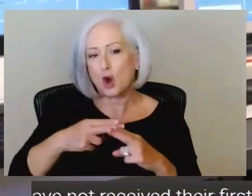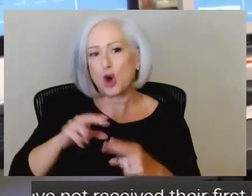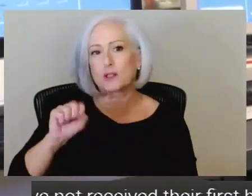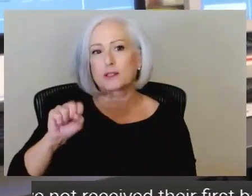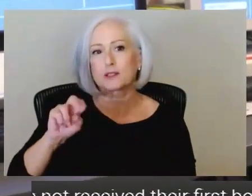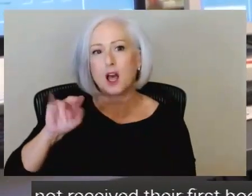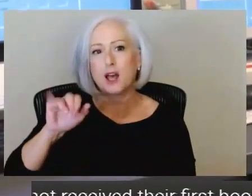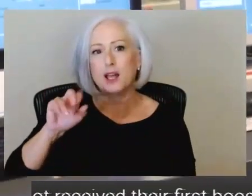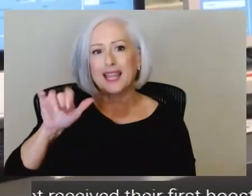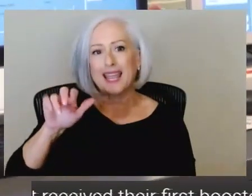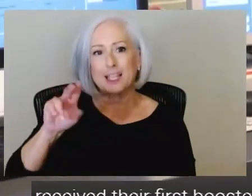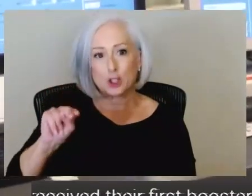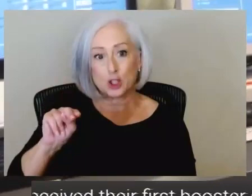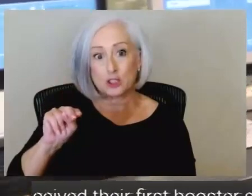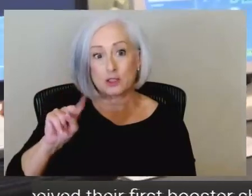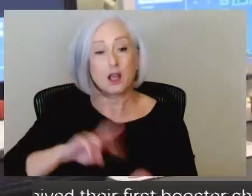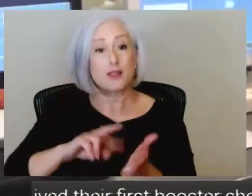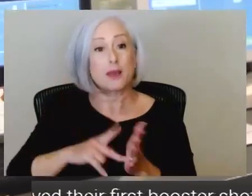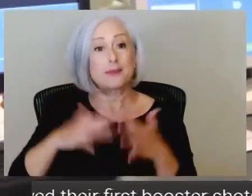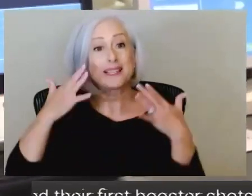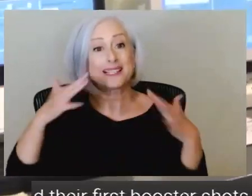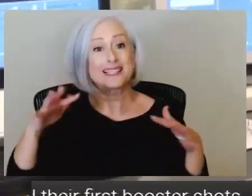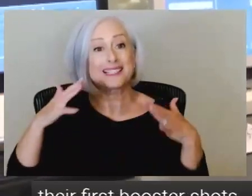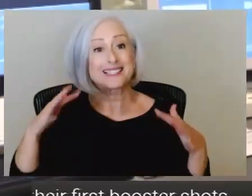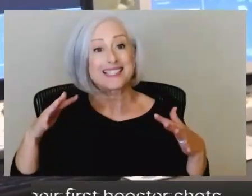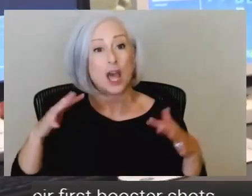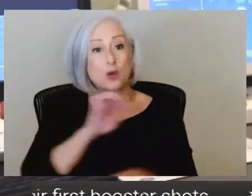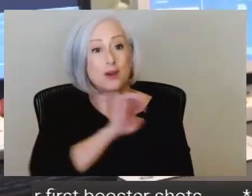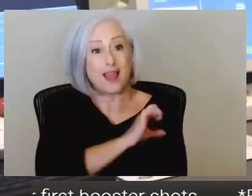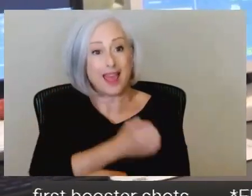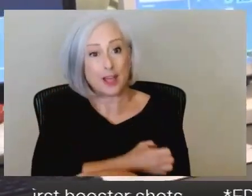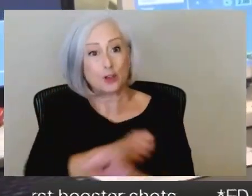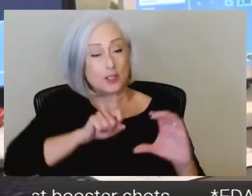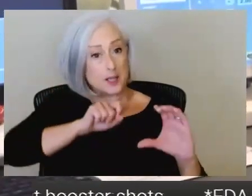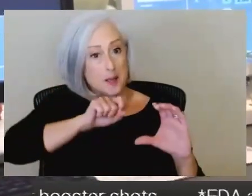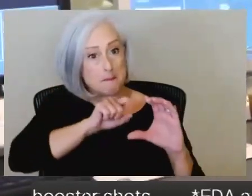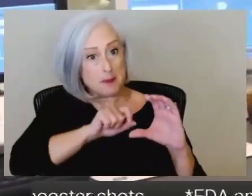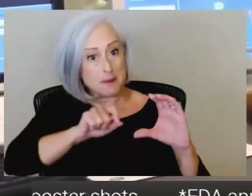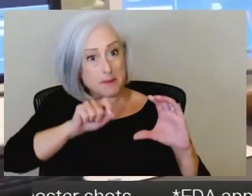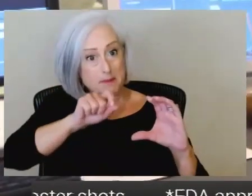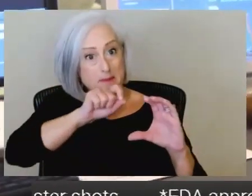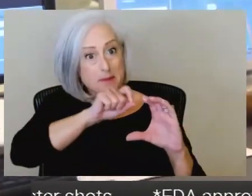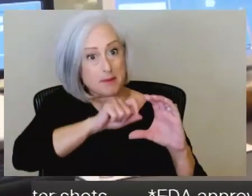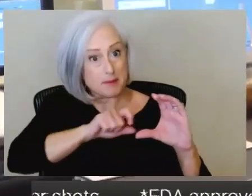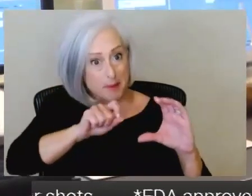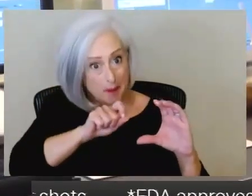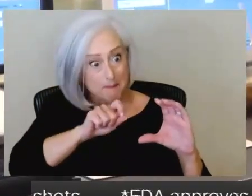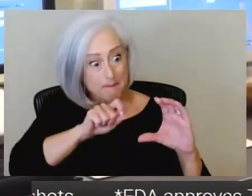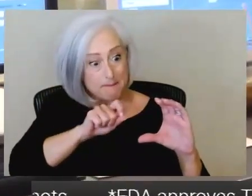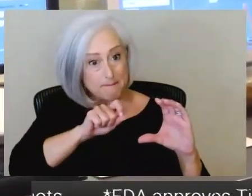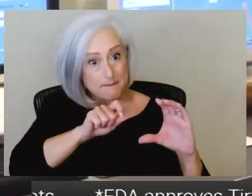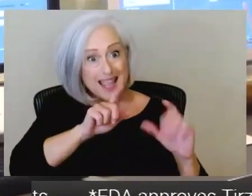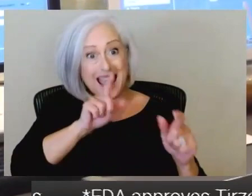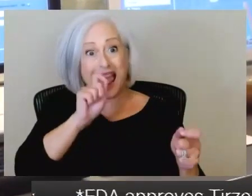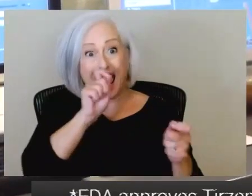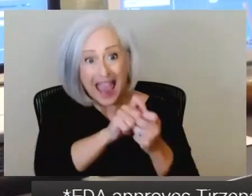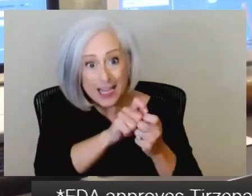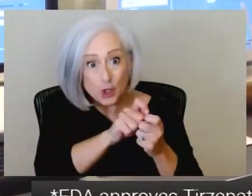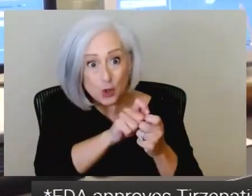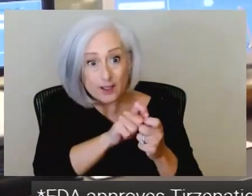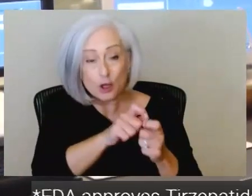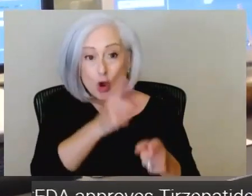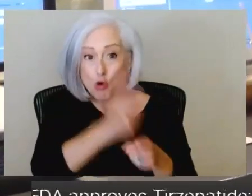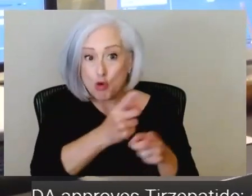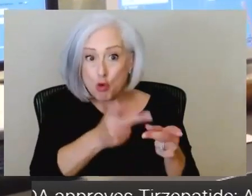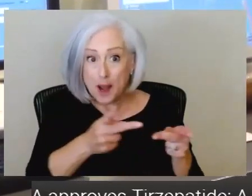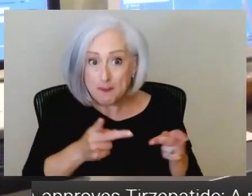energy to make sure that our spot looks good, that we're happy with where it is, it's accurate, and the shape